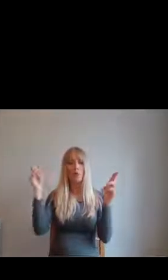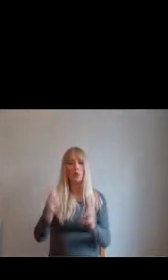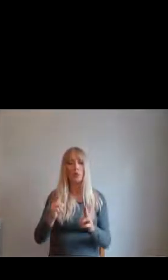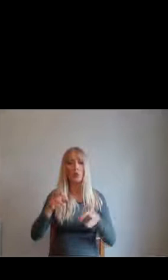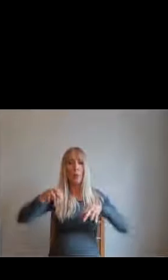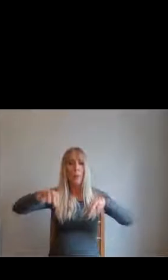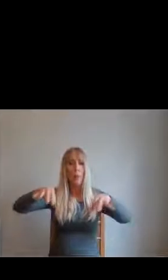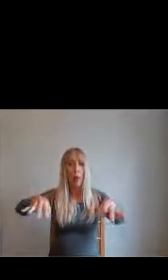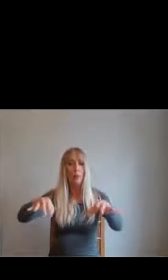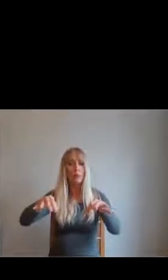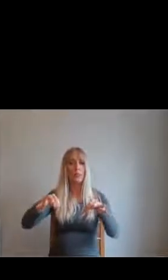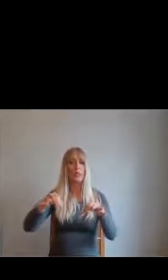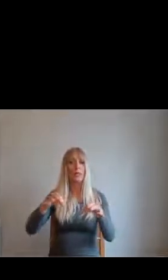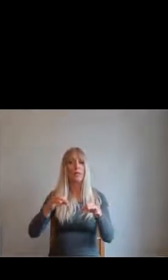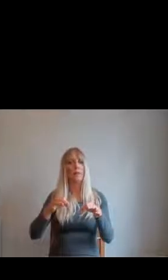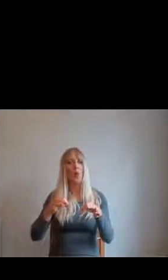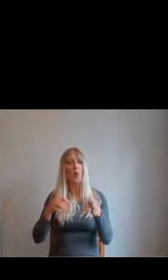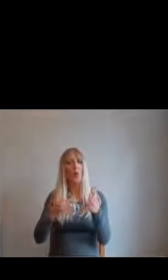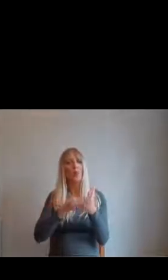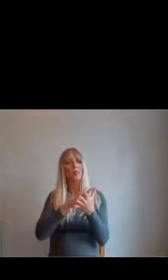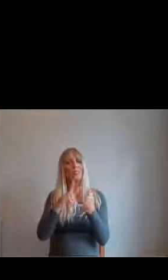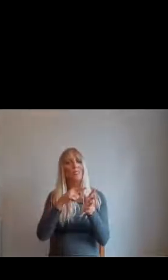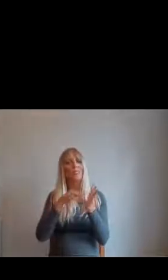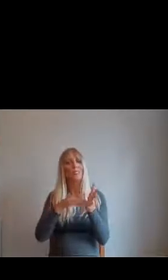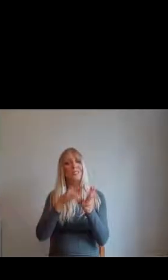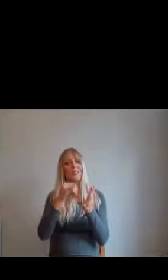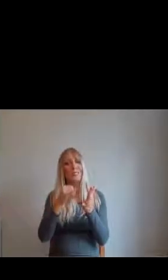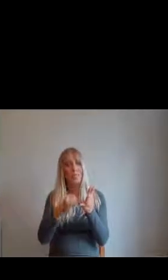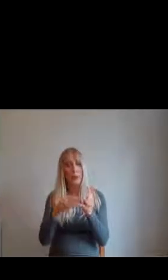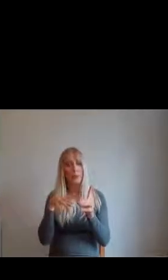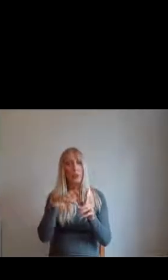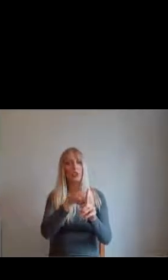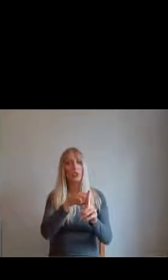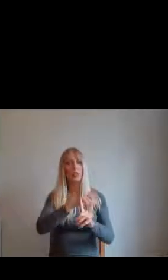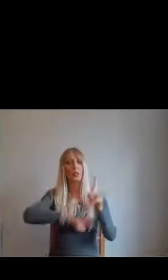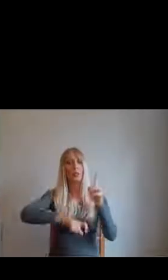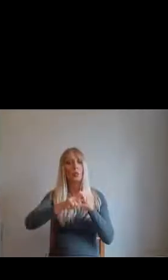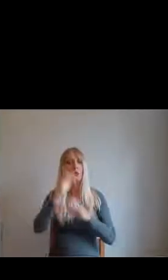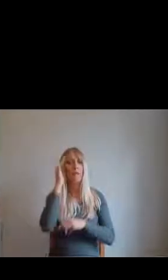planting to accommodate a new maintenance access track and for utilities.